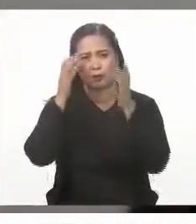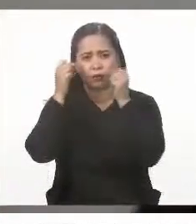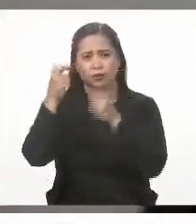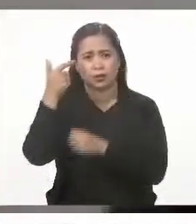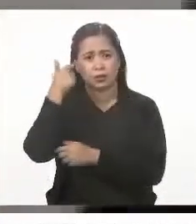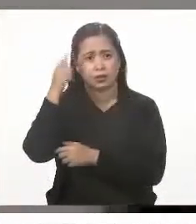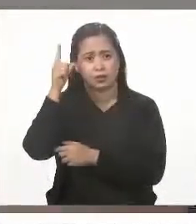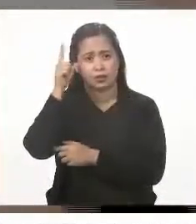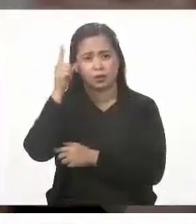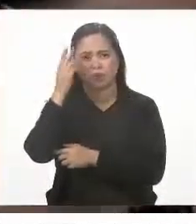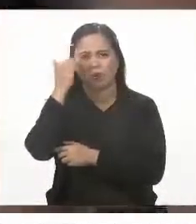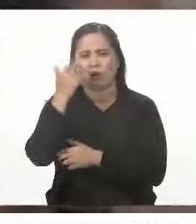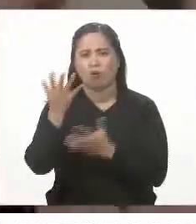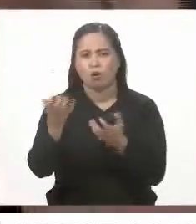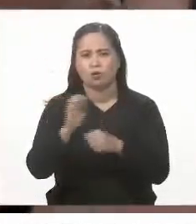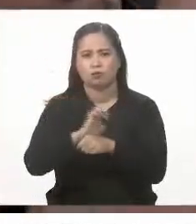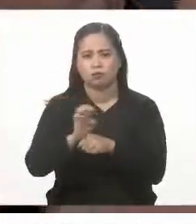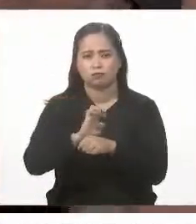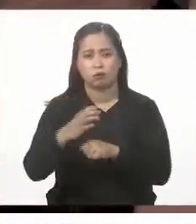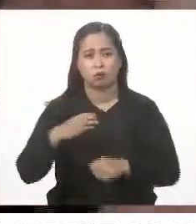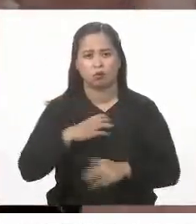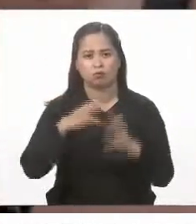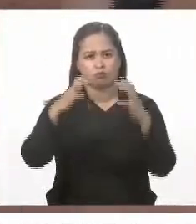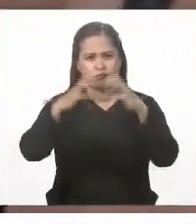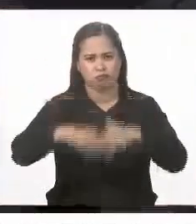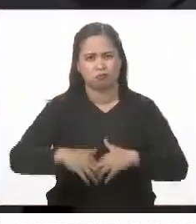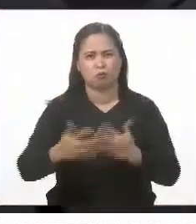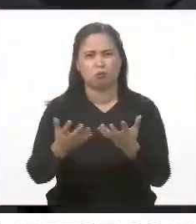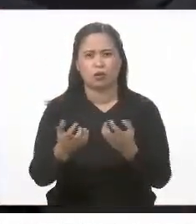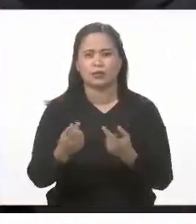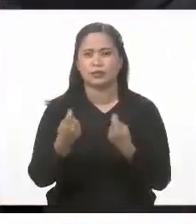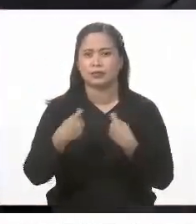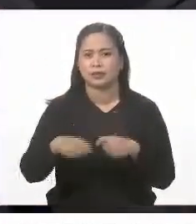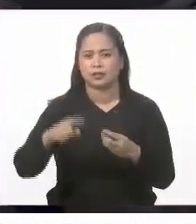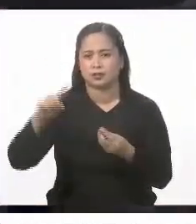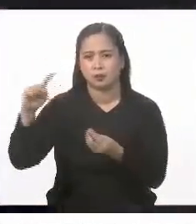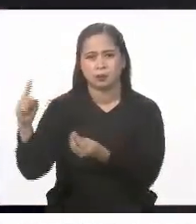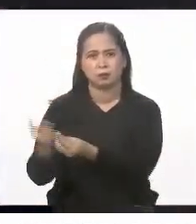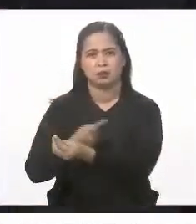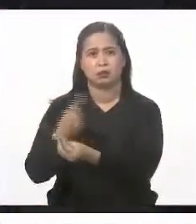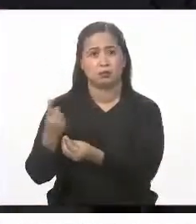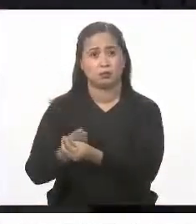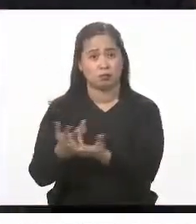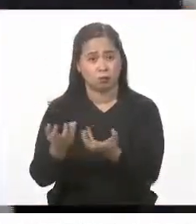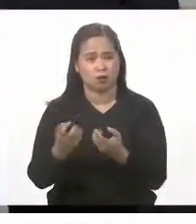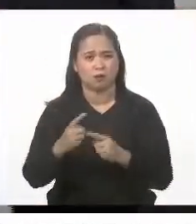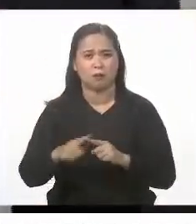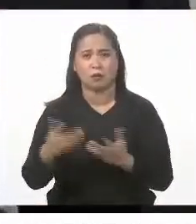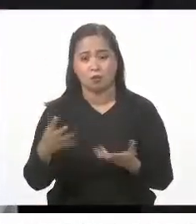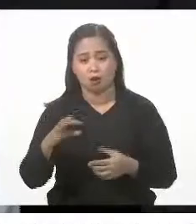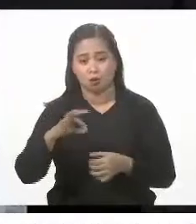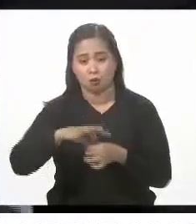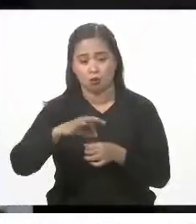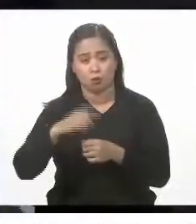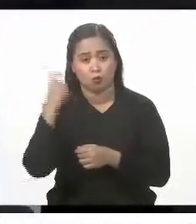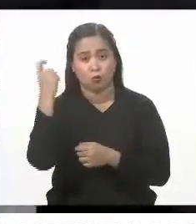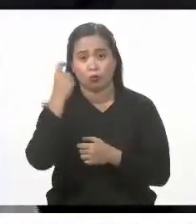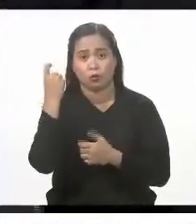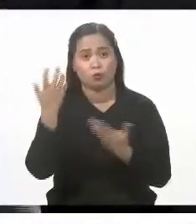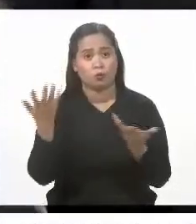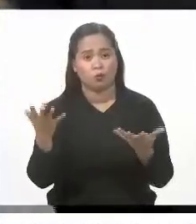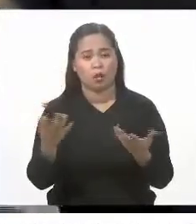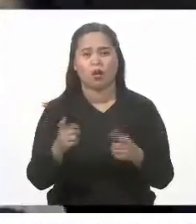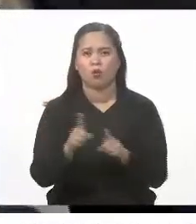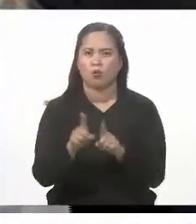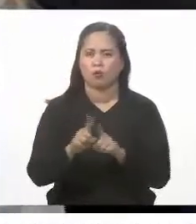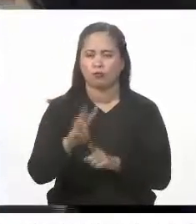Guillermo Lasso to shut down Ecuador's Congress, which was attempting to impeach him. If no candidate wins an outright majority, or at